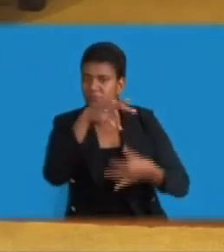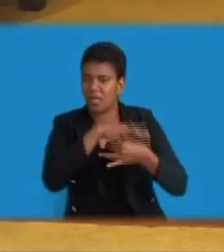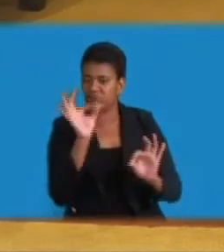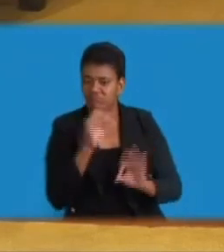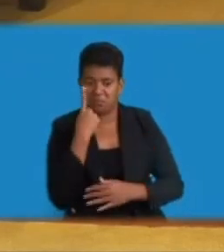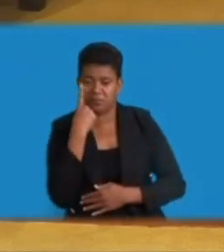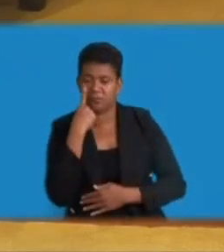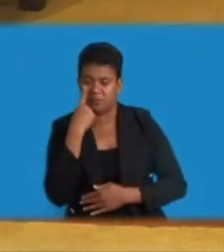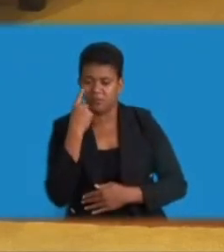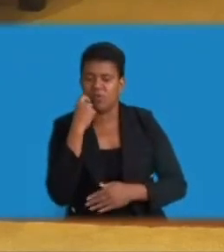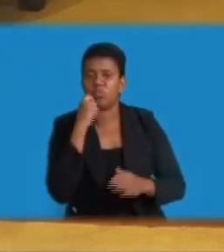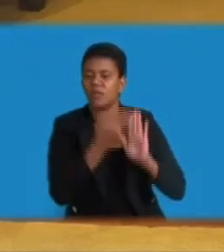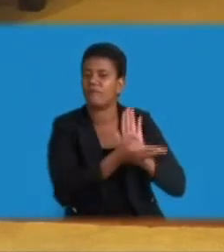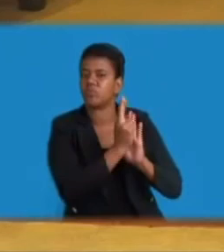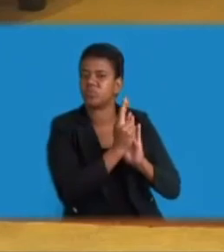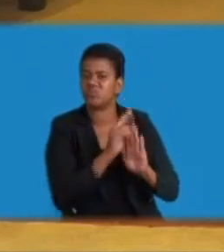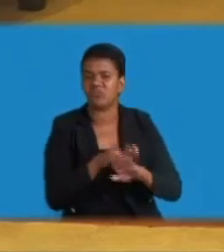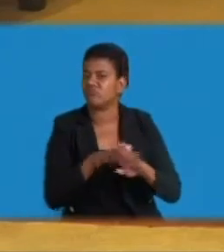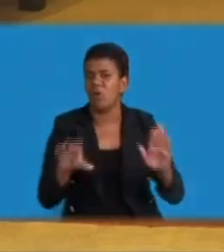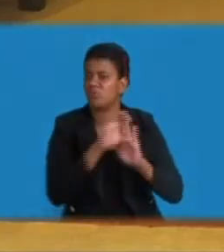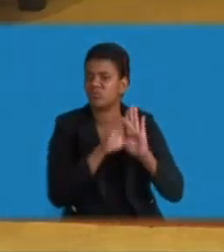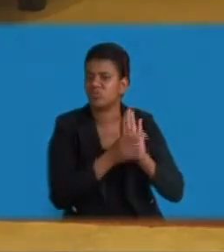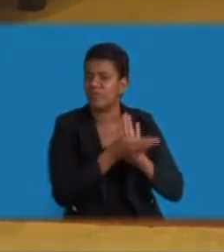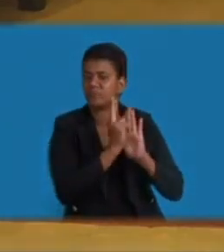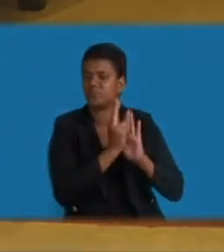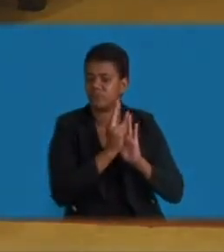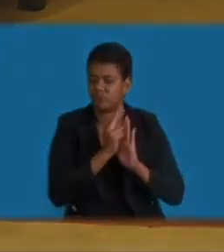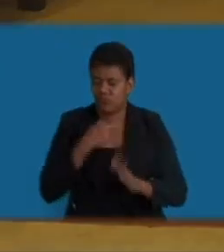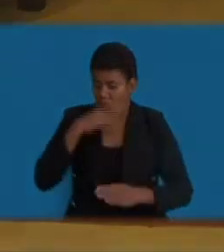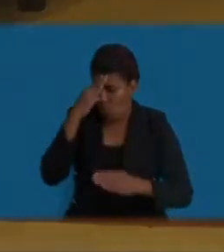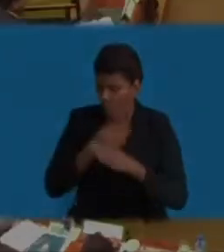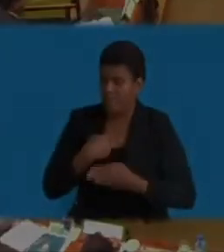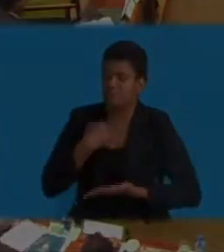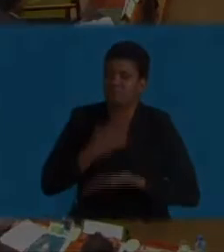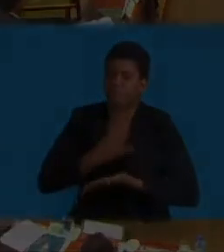and abolish the elected council. That's my prediction, and I hope I'm wrong. Thank you, Madam Speaker.